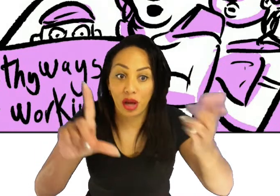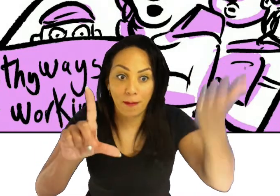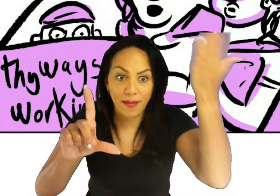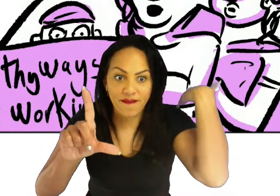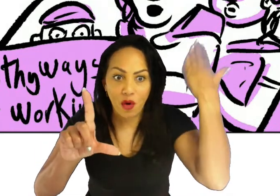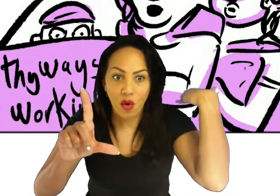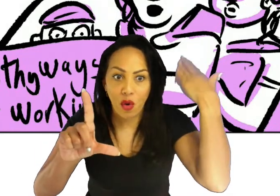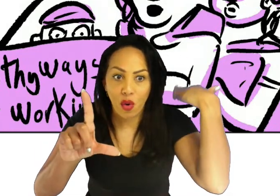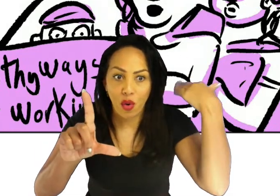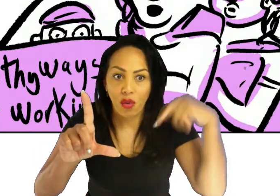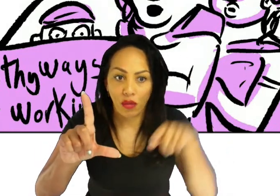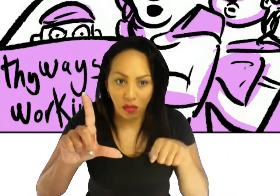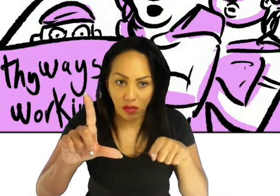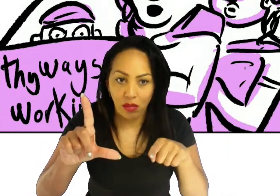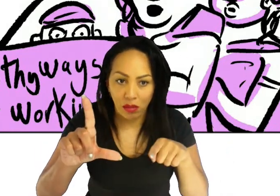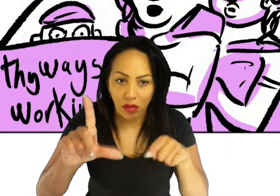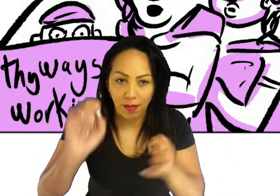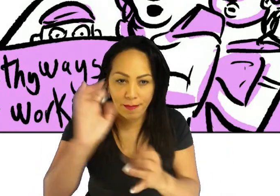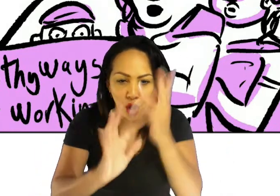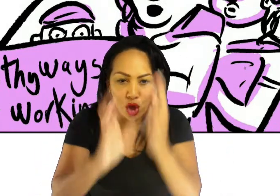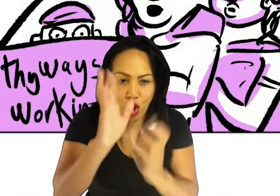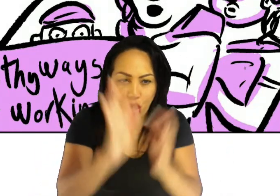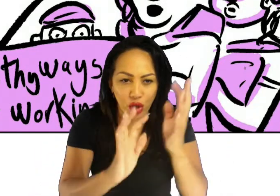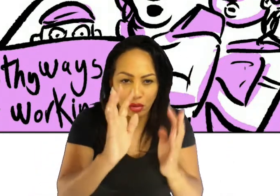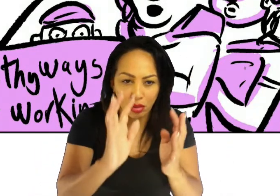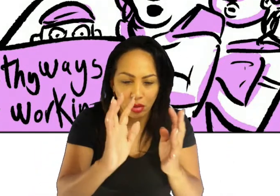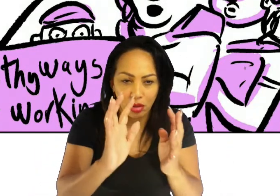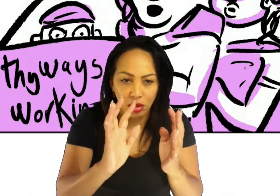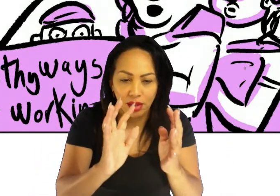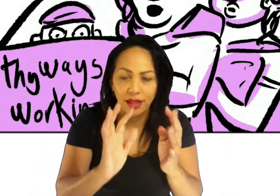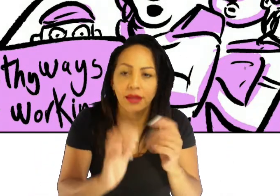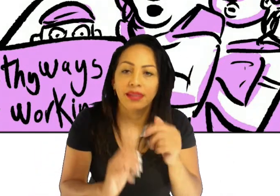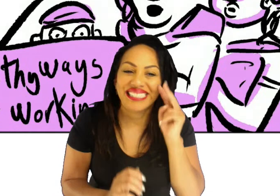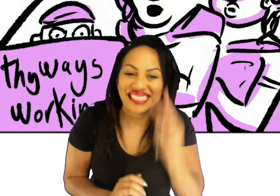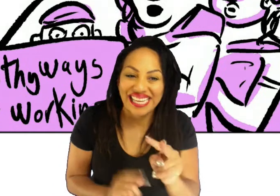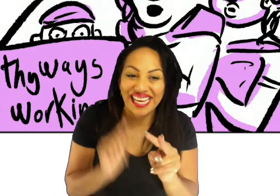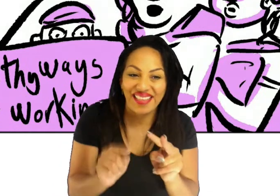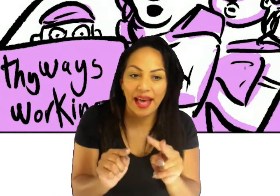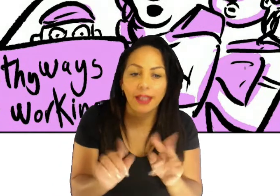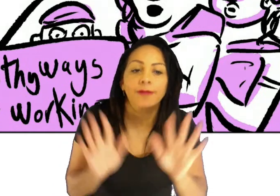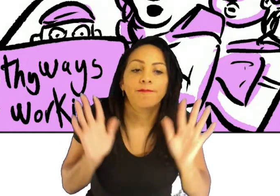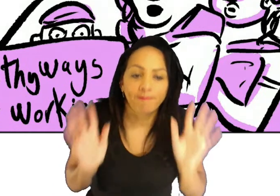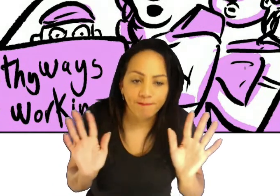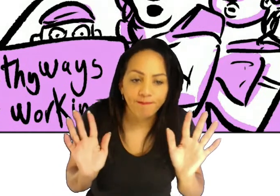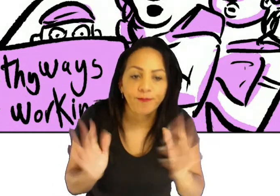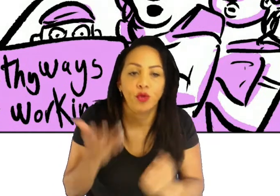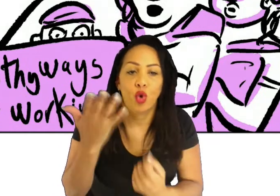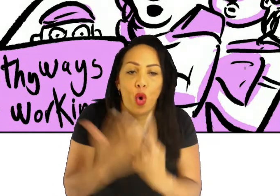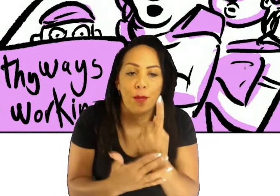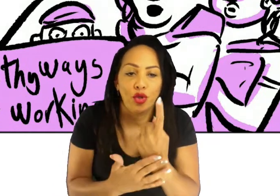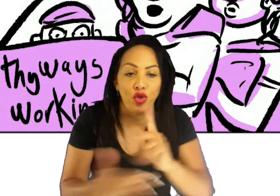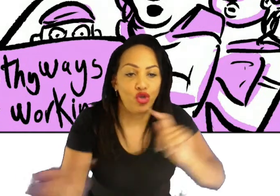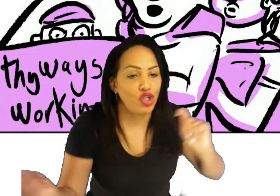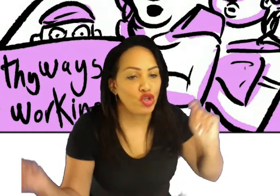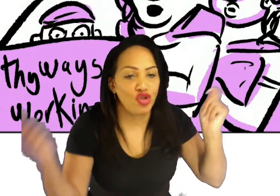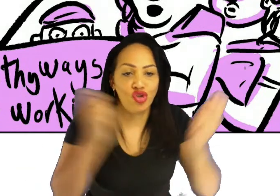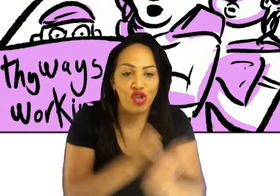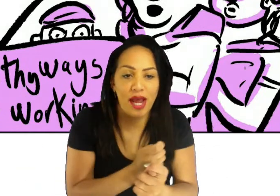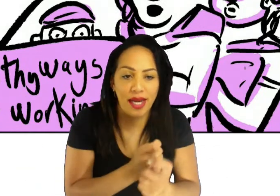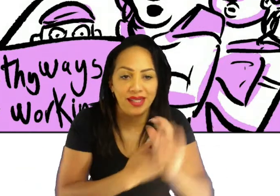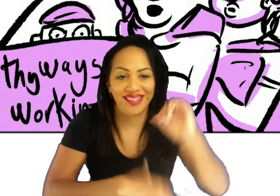something new and something different, even if it takes a few goes to get it right. There's an idea